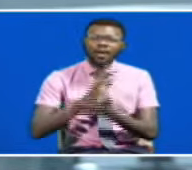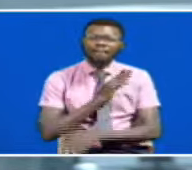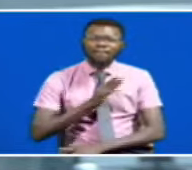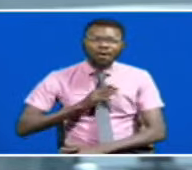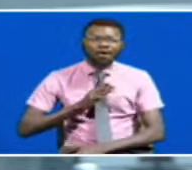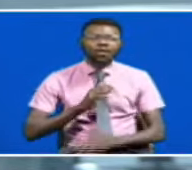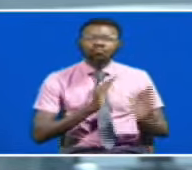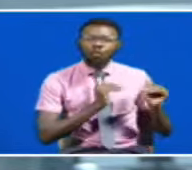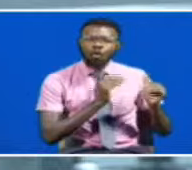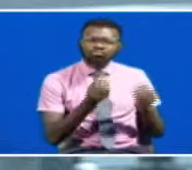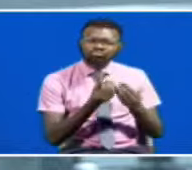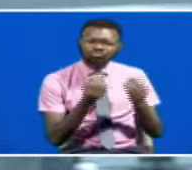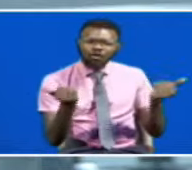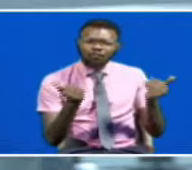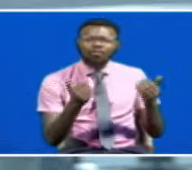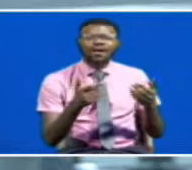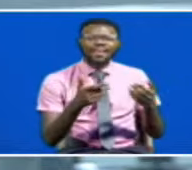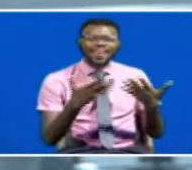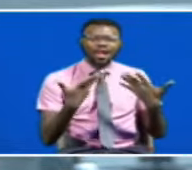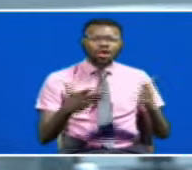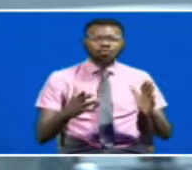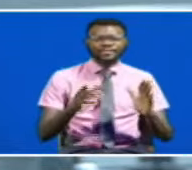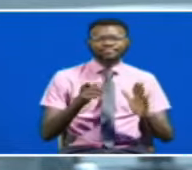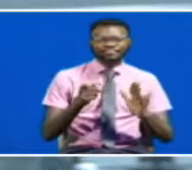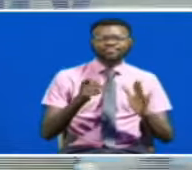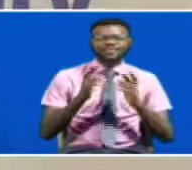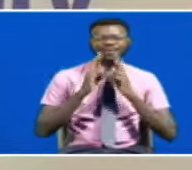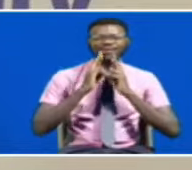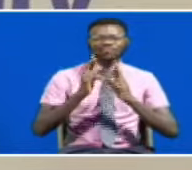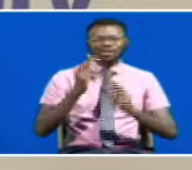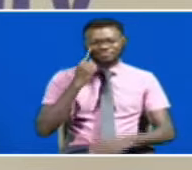heavy losses, as Esther Diana reports.